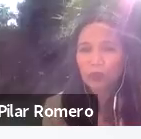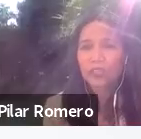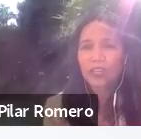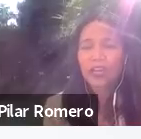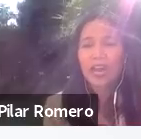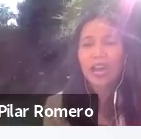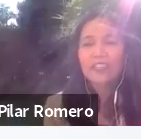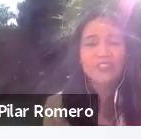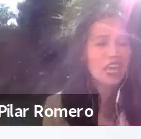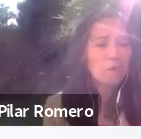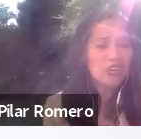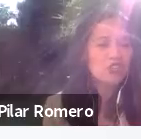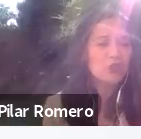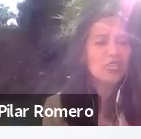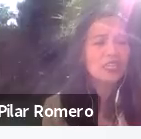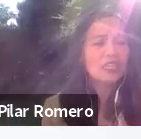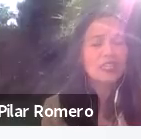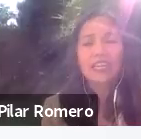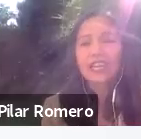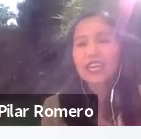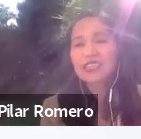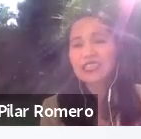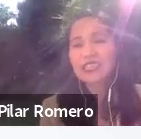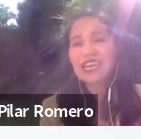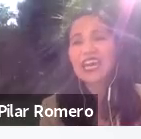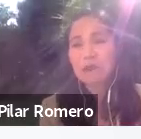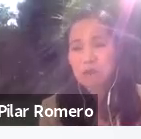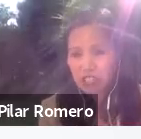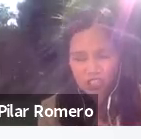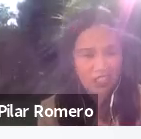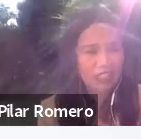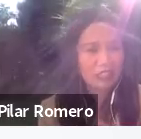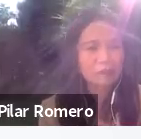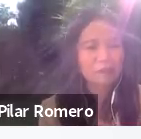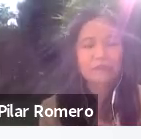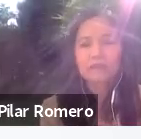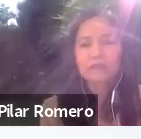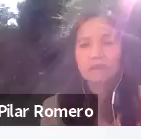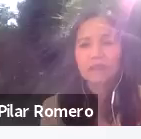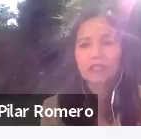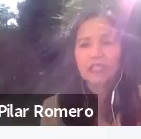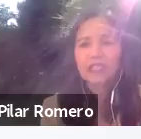both as a ministry and a mission.